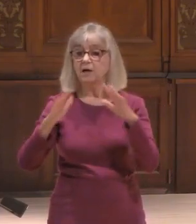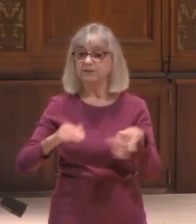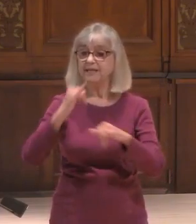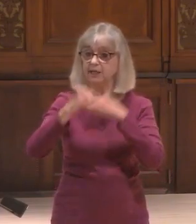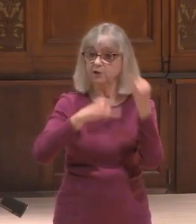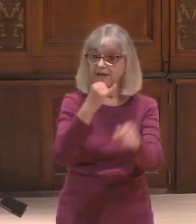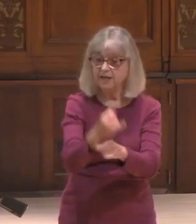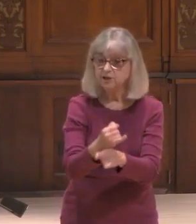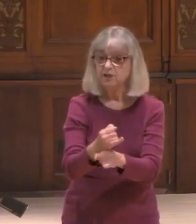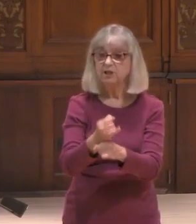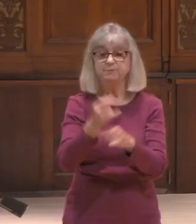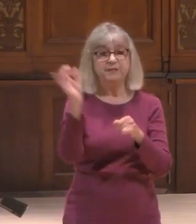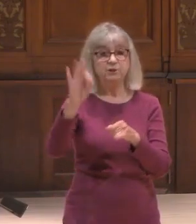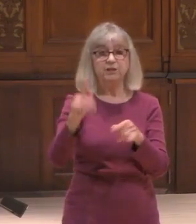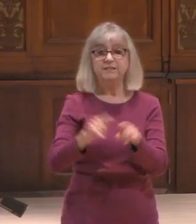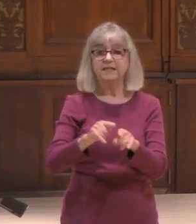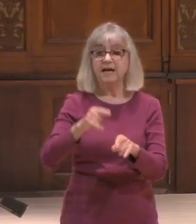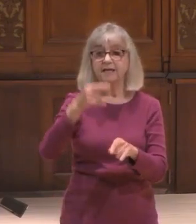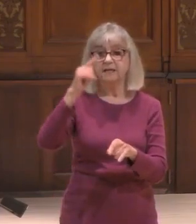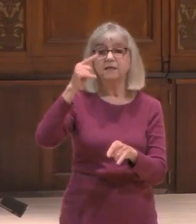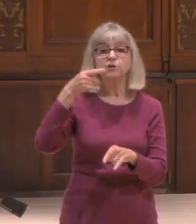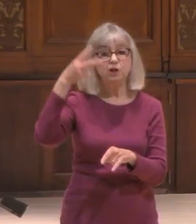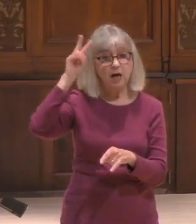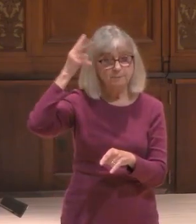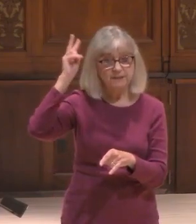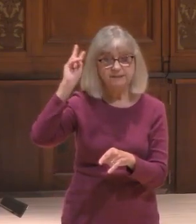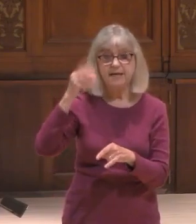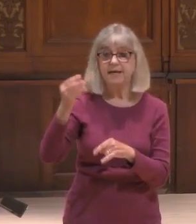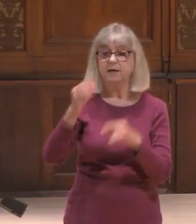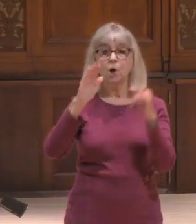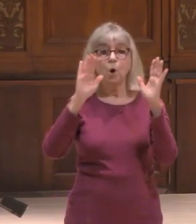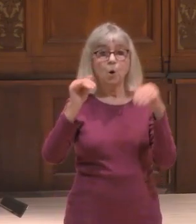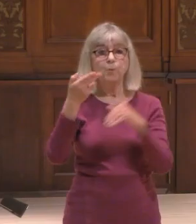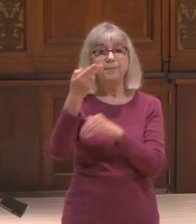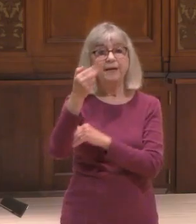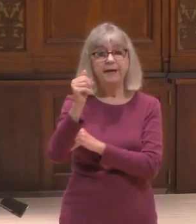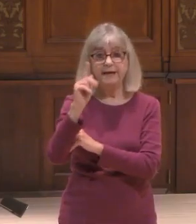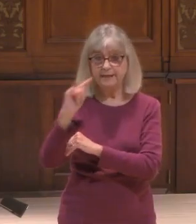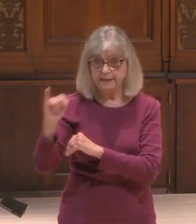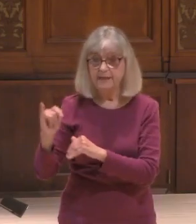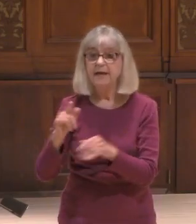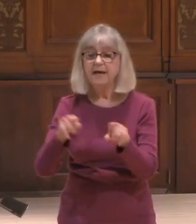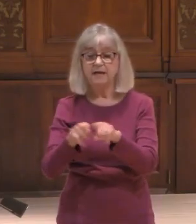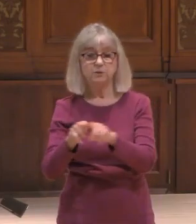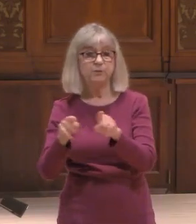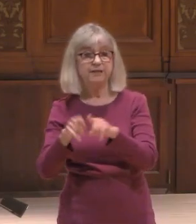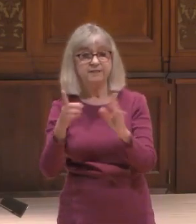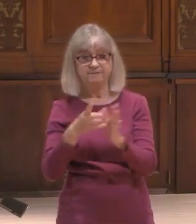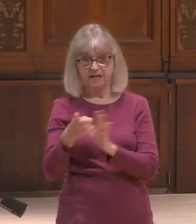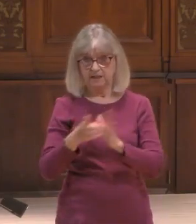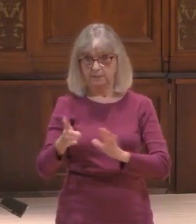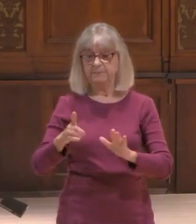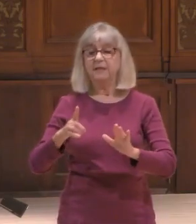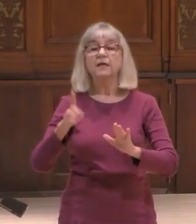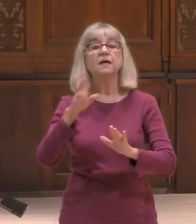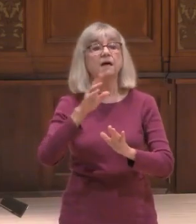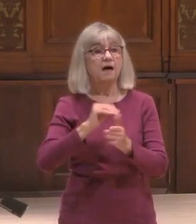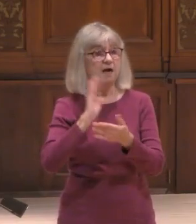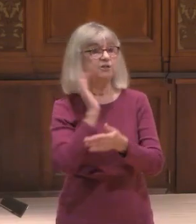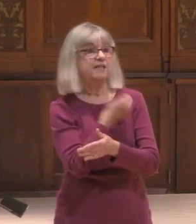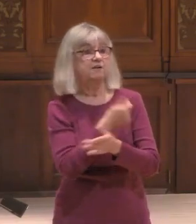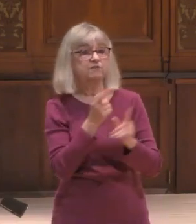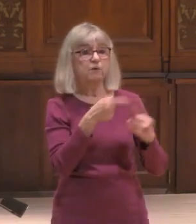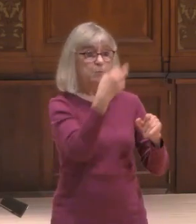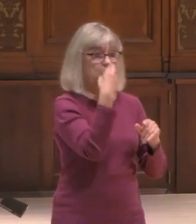like Chiapas and Hope Haiti as we journey together from being Roman Catholics to being an independent Catholic community